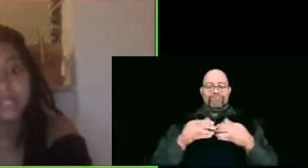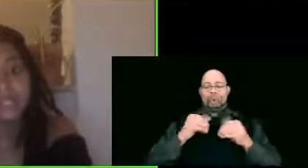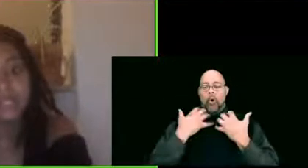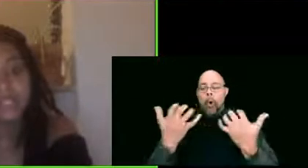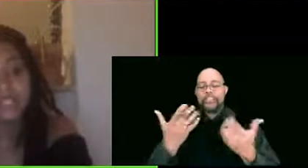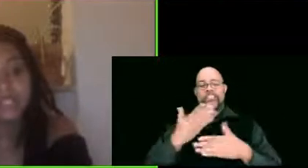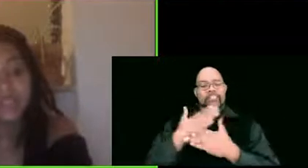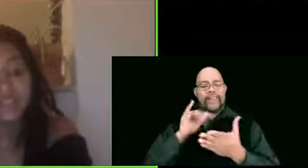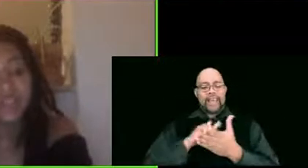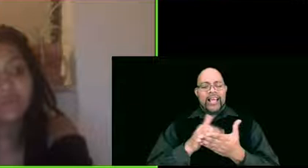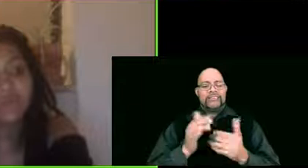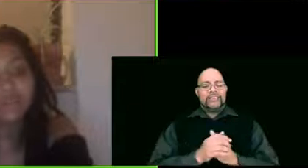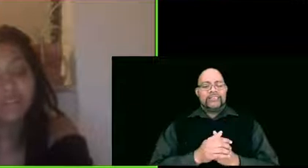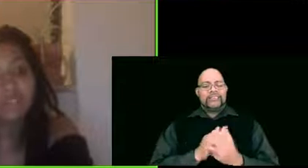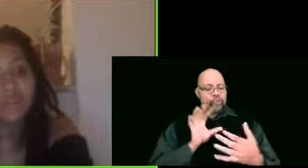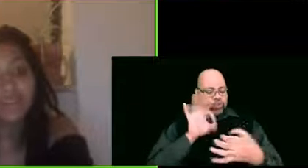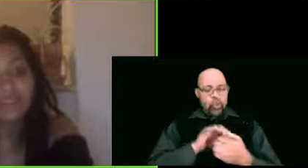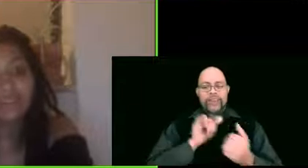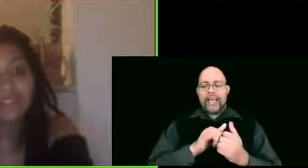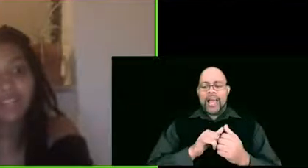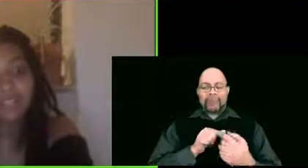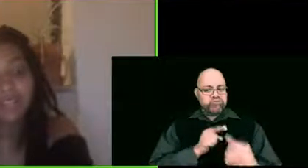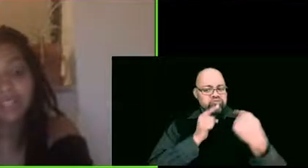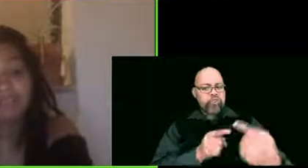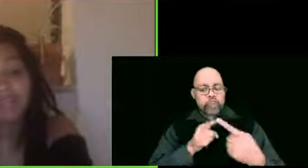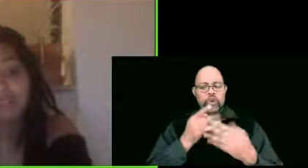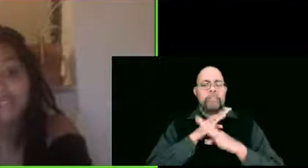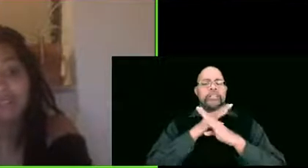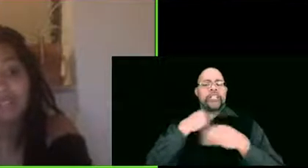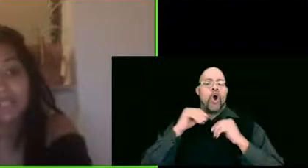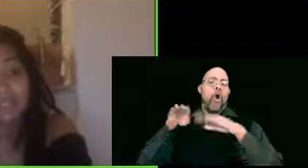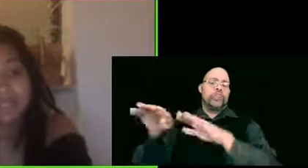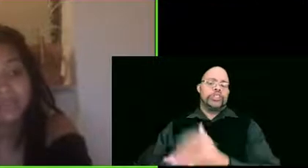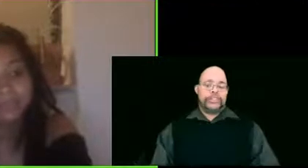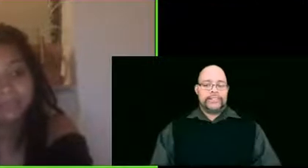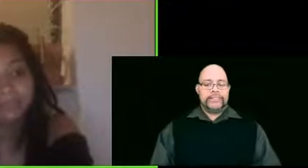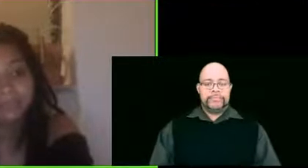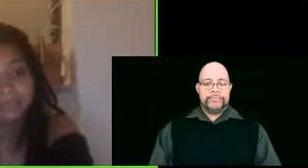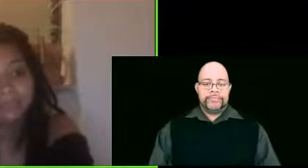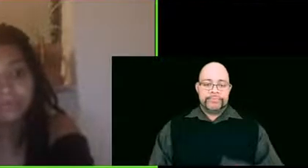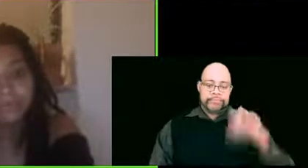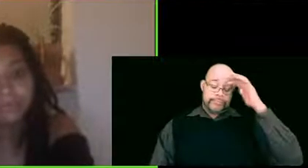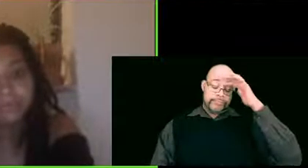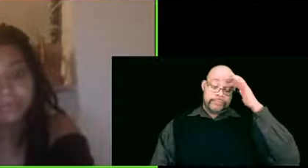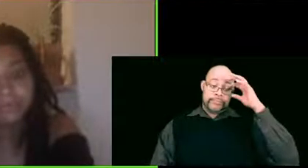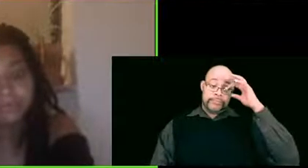typical audience and ensure that they as well are kind of joining that fight to protect and restore our oceans.